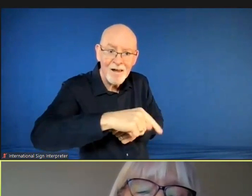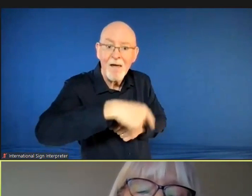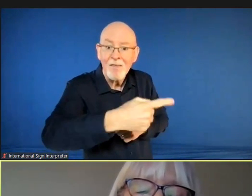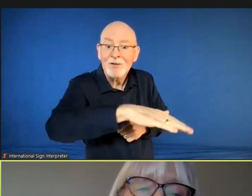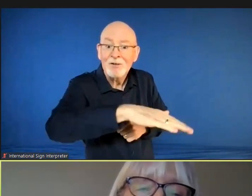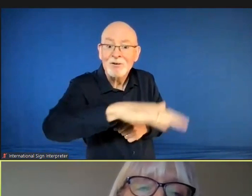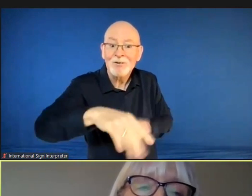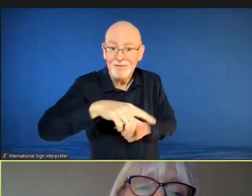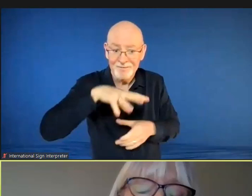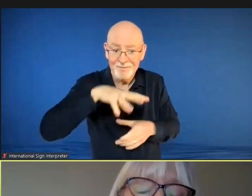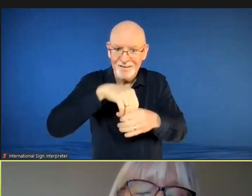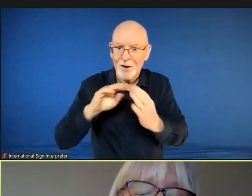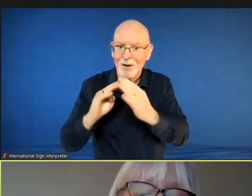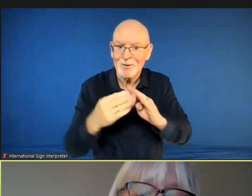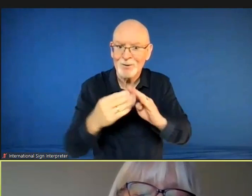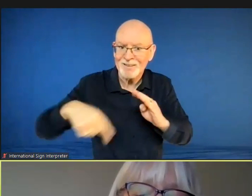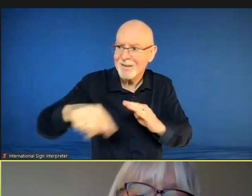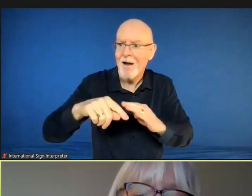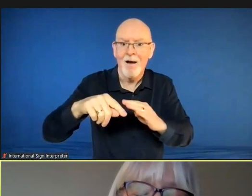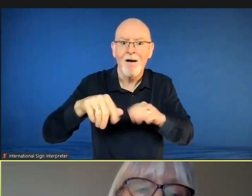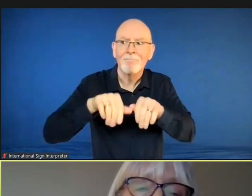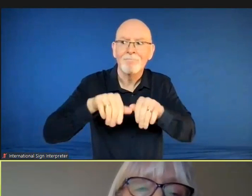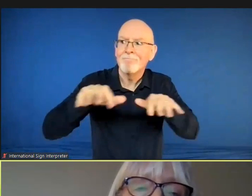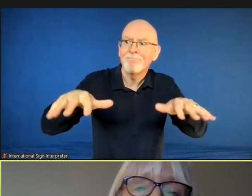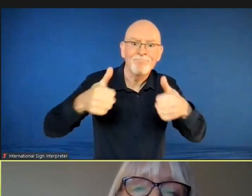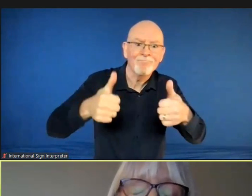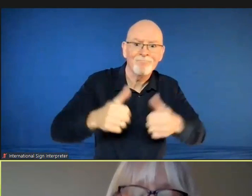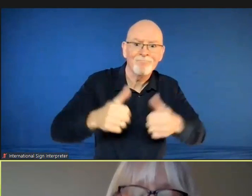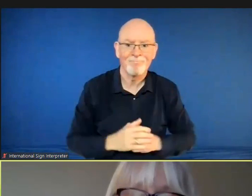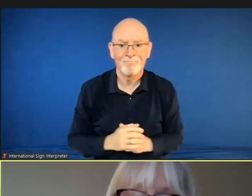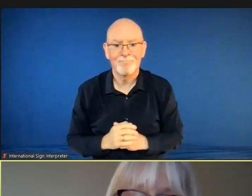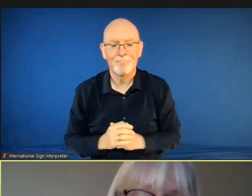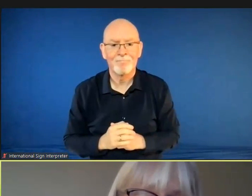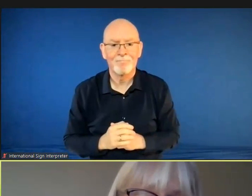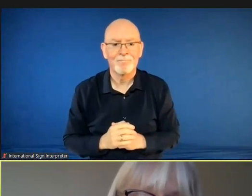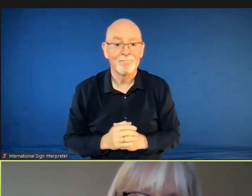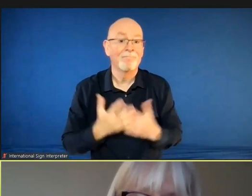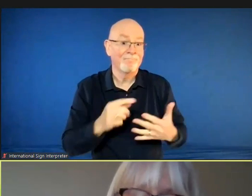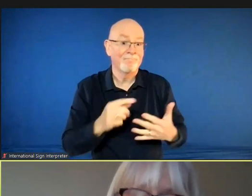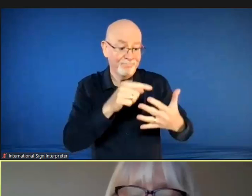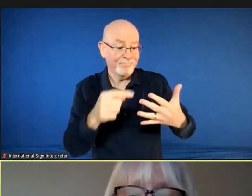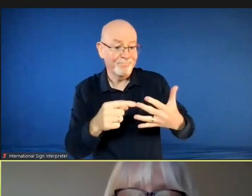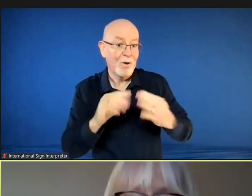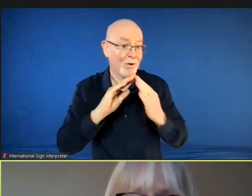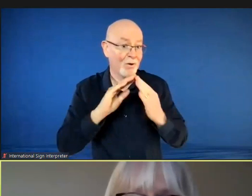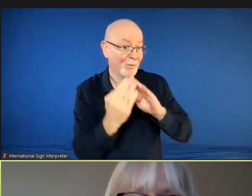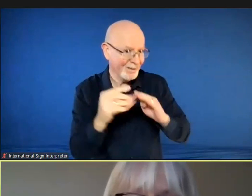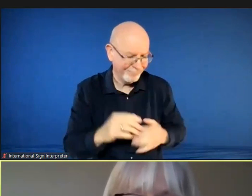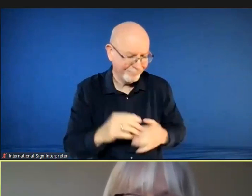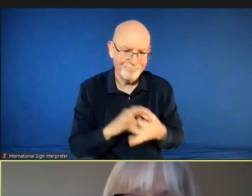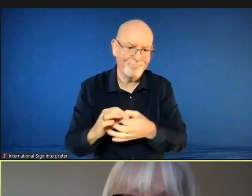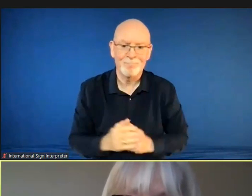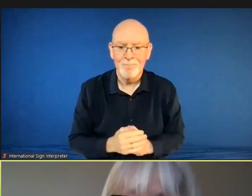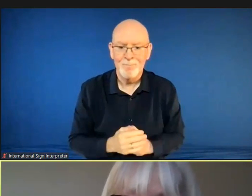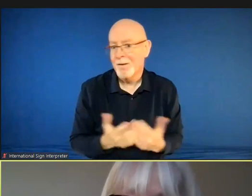And that takes us to communities, because obviously if barriers within the